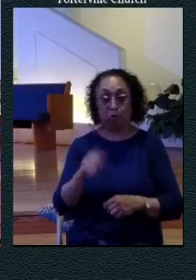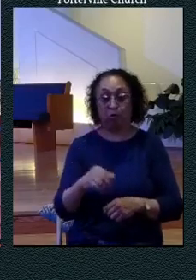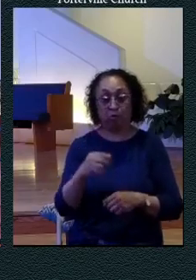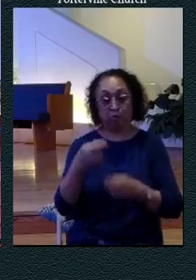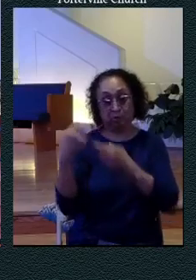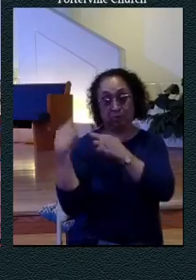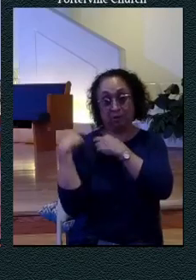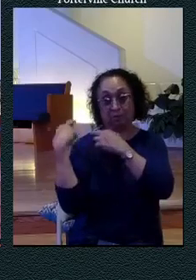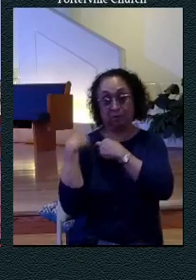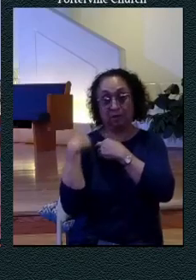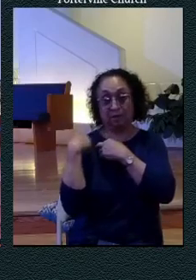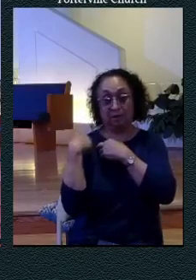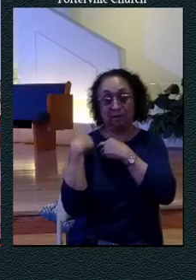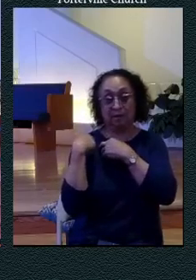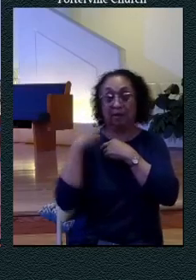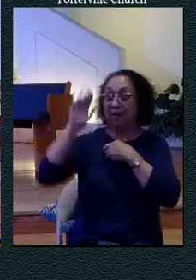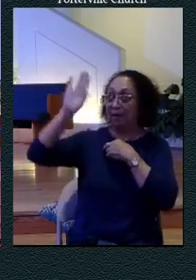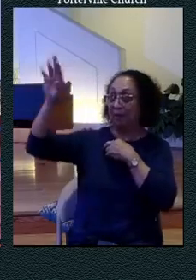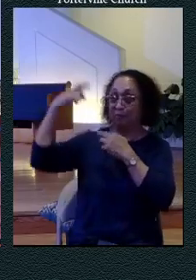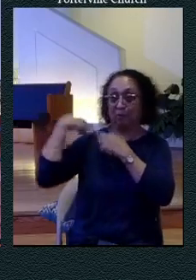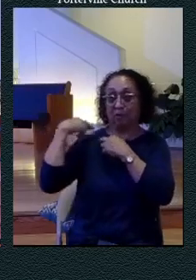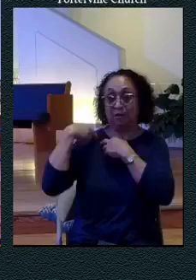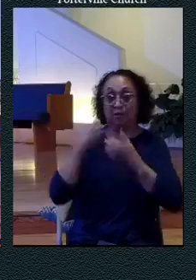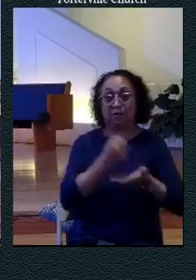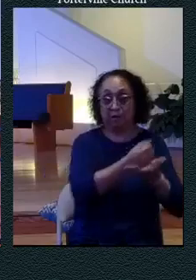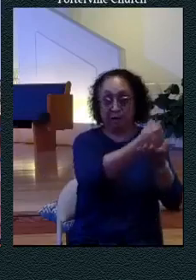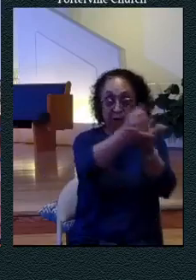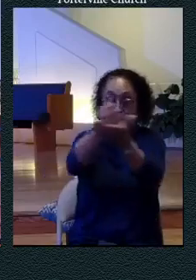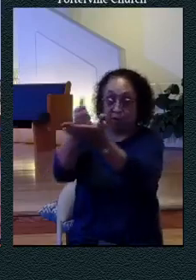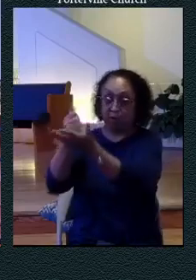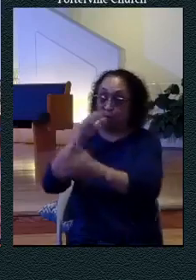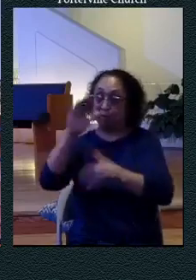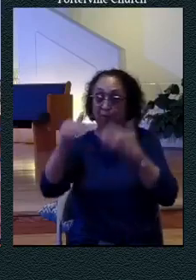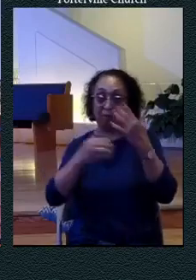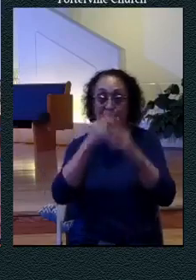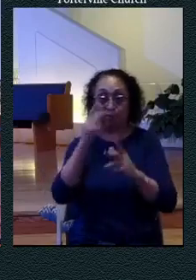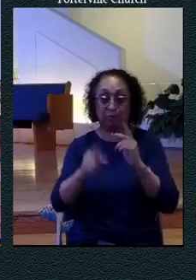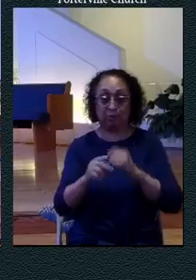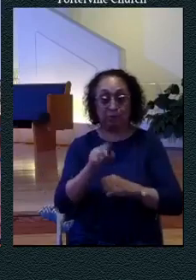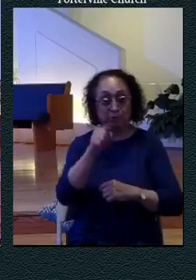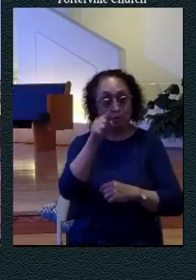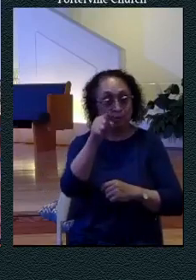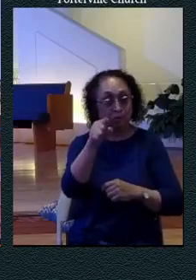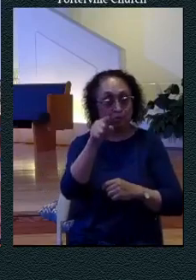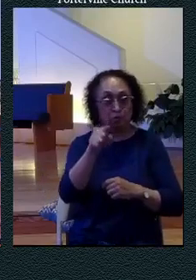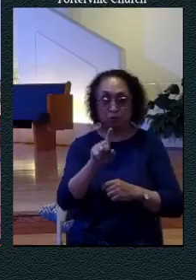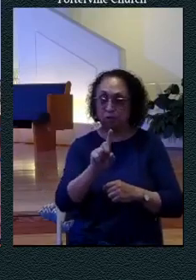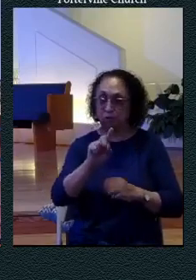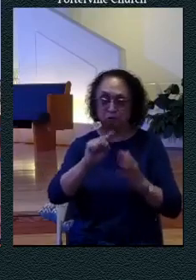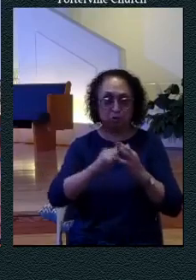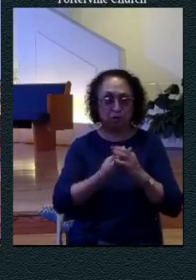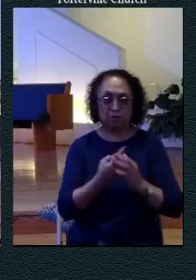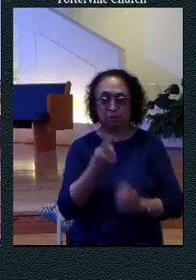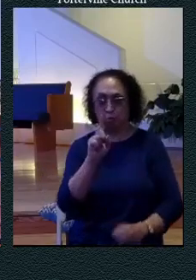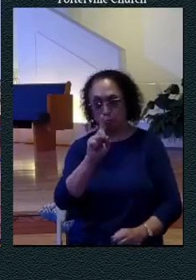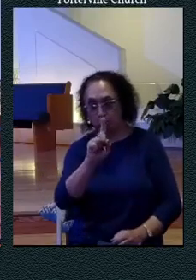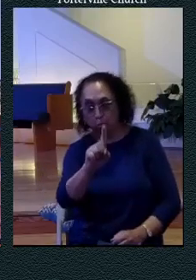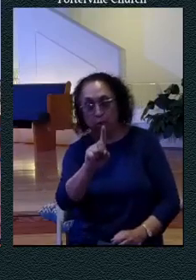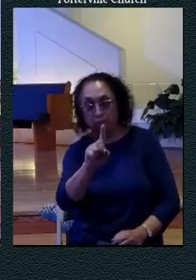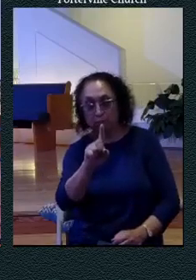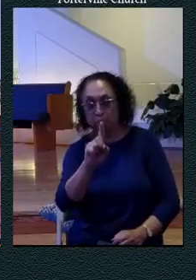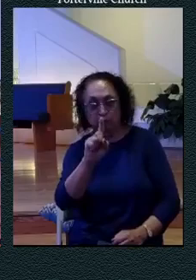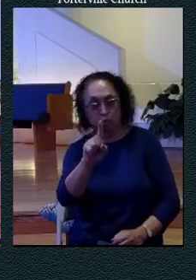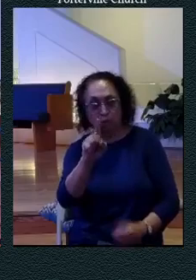breath and then exhale. All you have to do is just start somewhere.